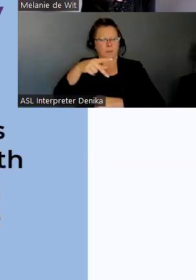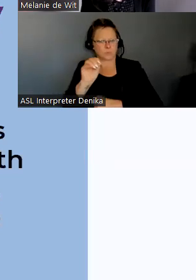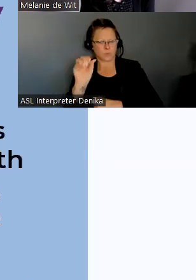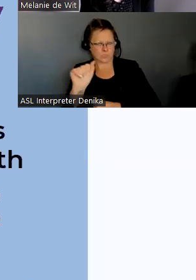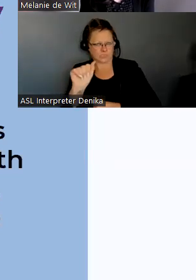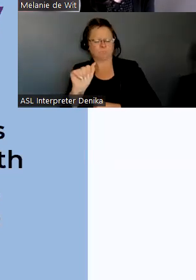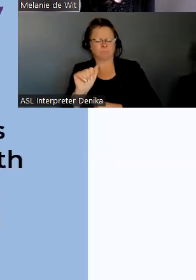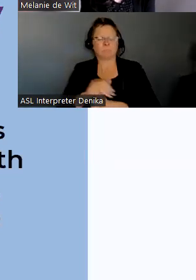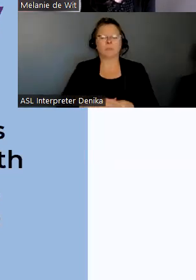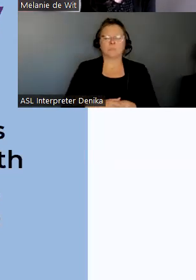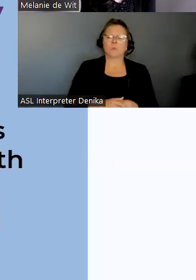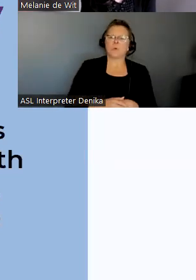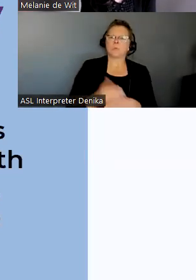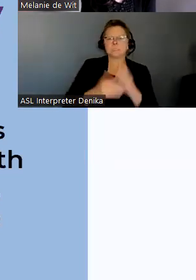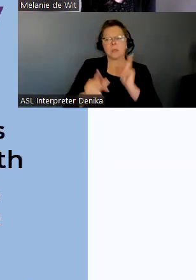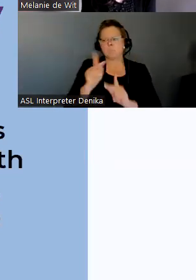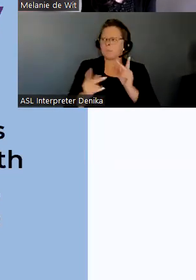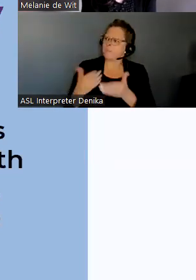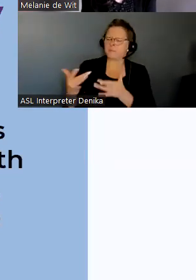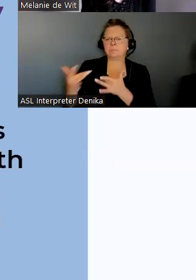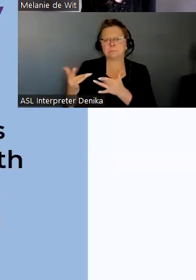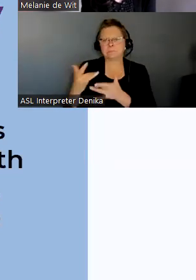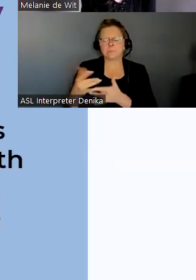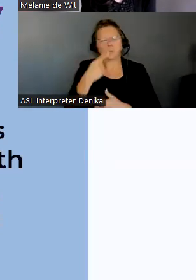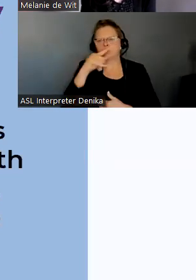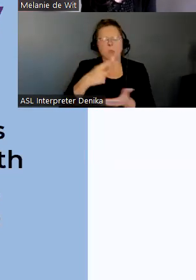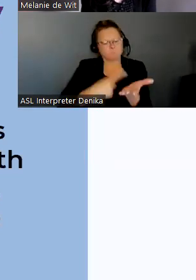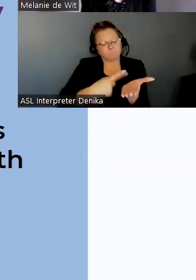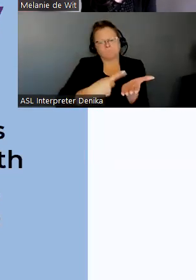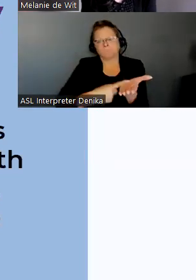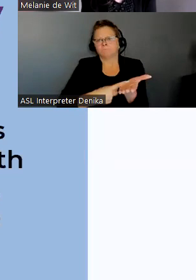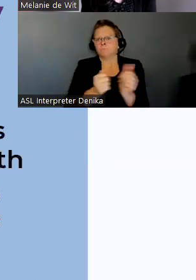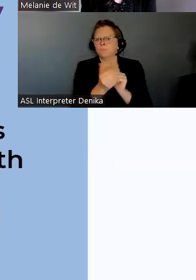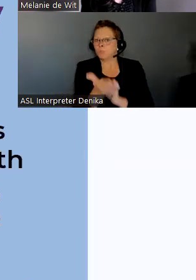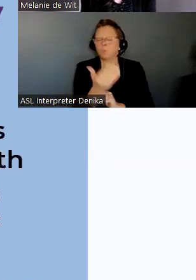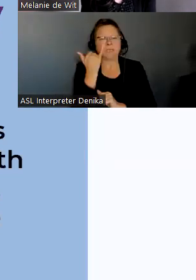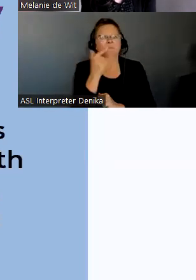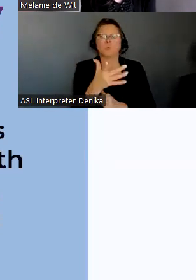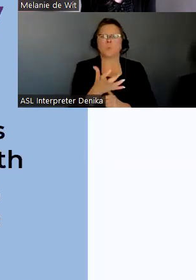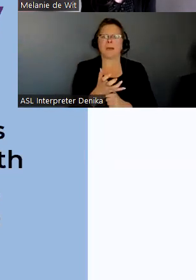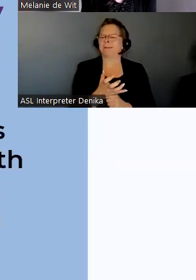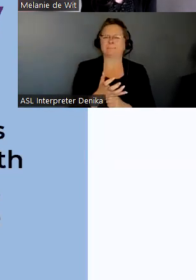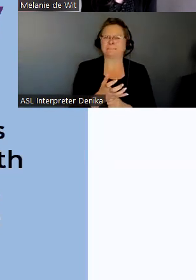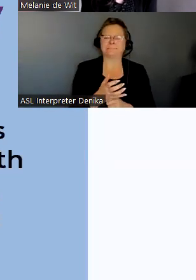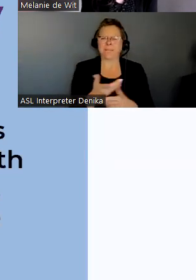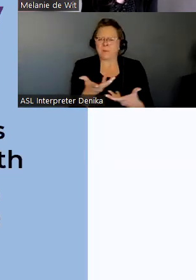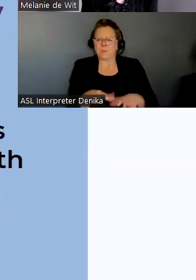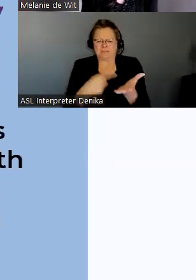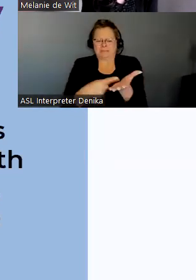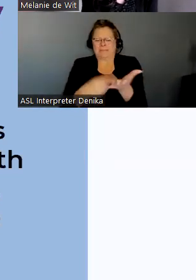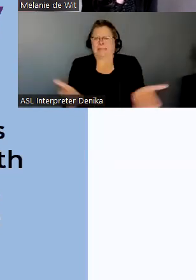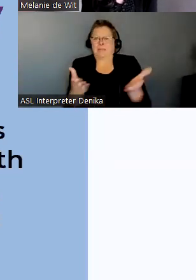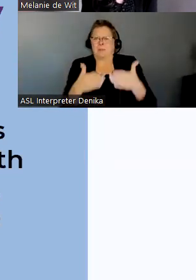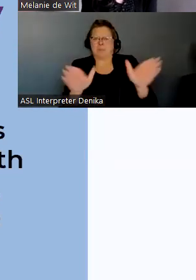those conversations if you have a case or a situation that you'd like to talk to us offline about. If you can keep your questions